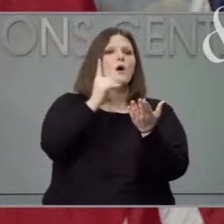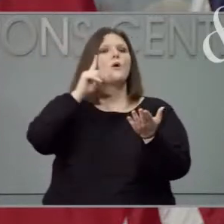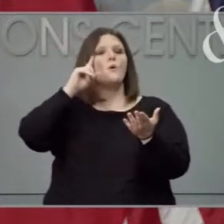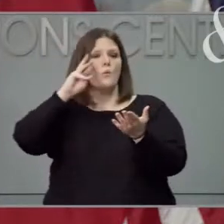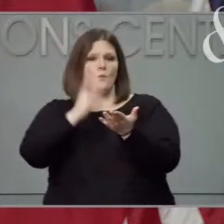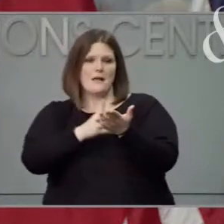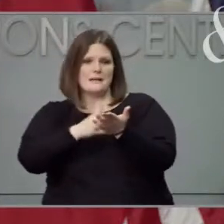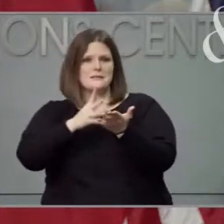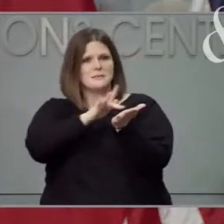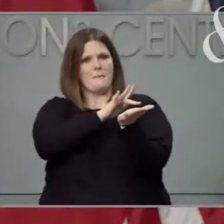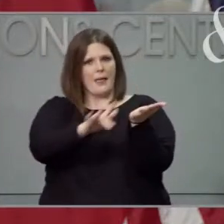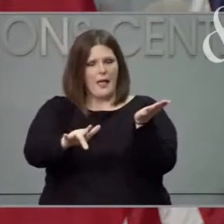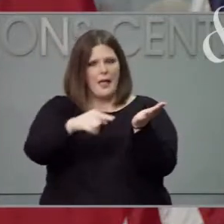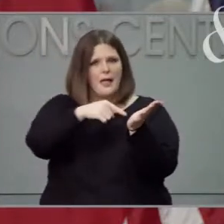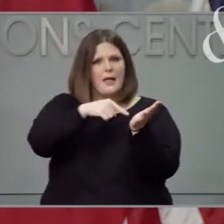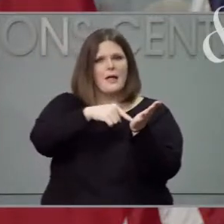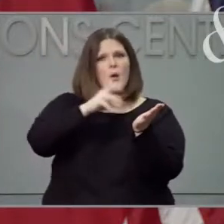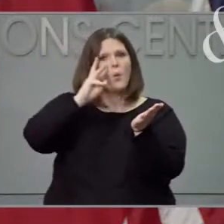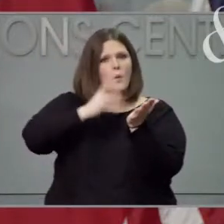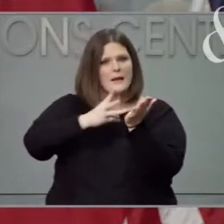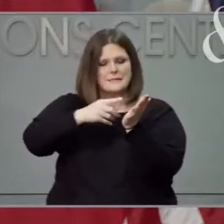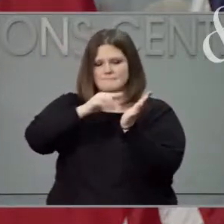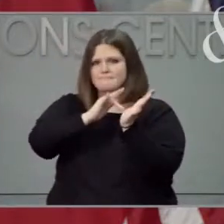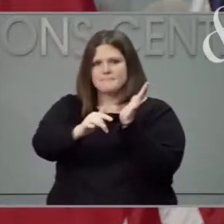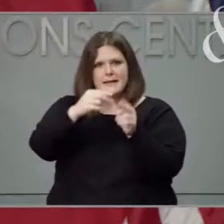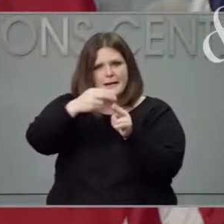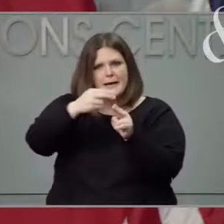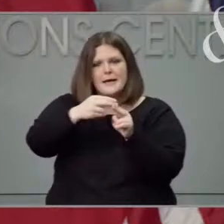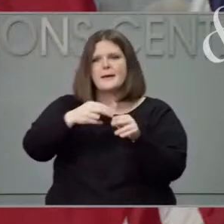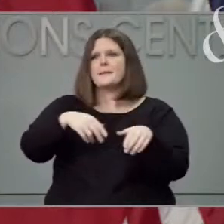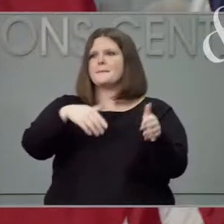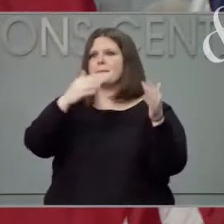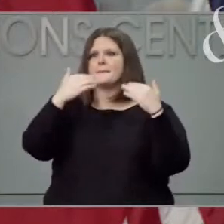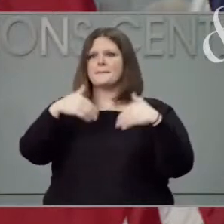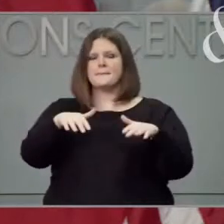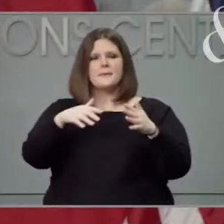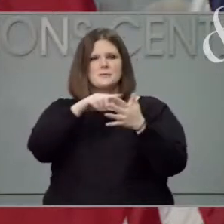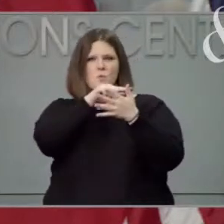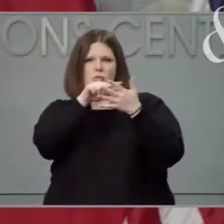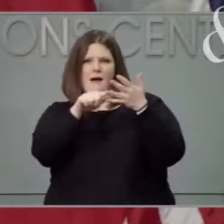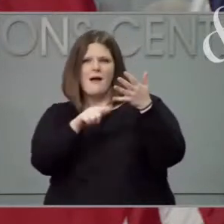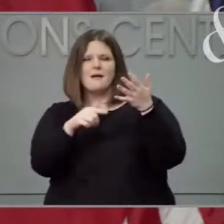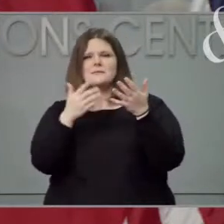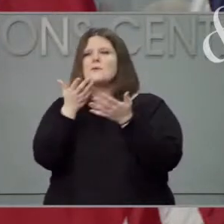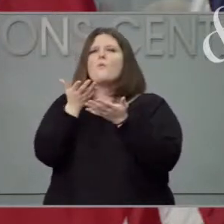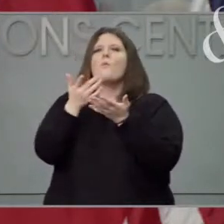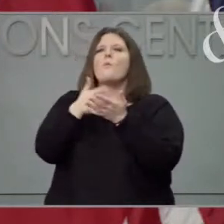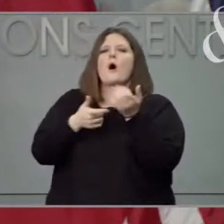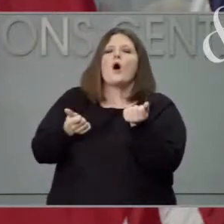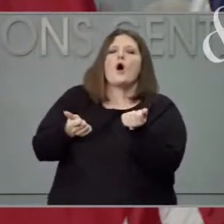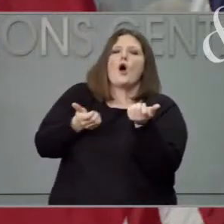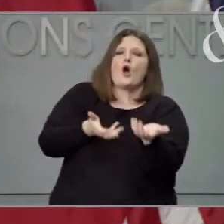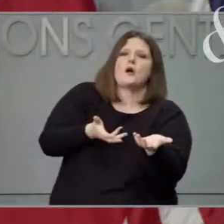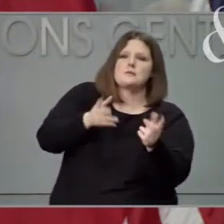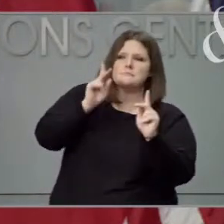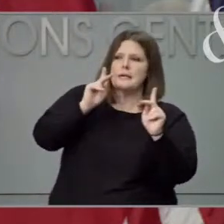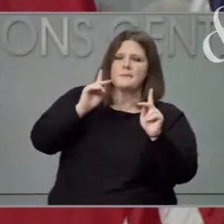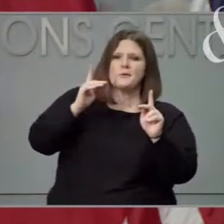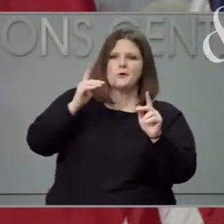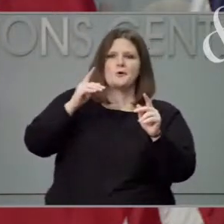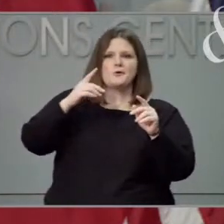that is missing on some of the absentee by mail ballots that have been cured. Those are things that have garnered